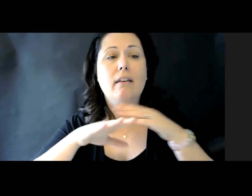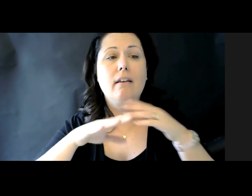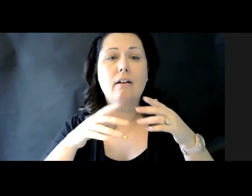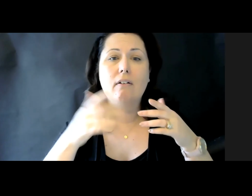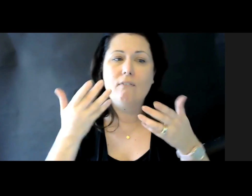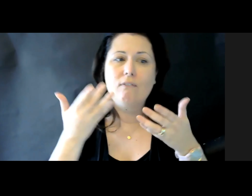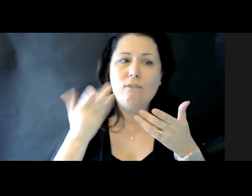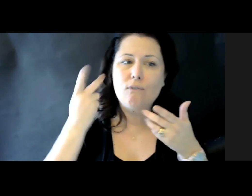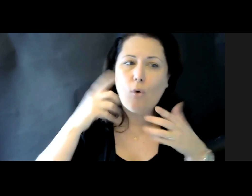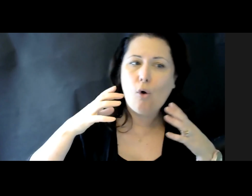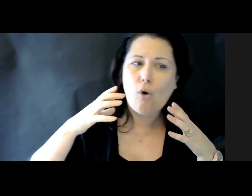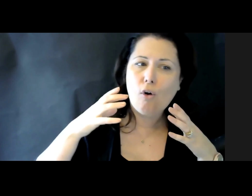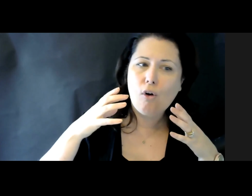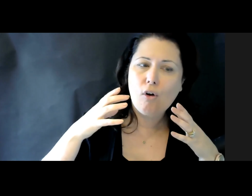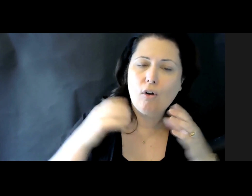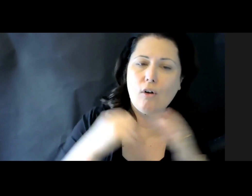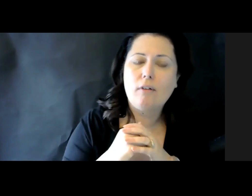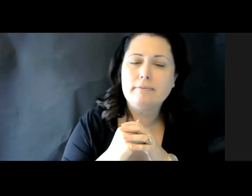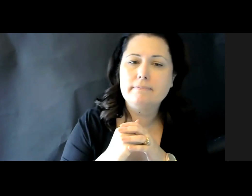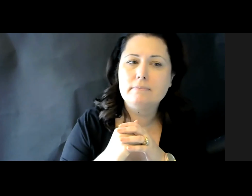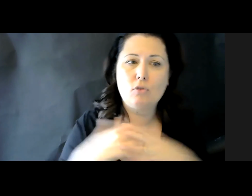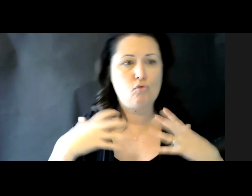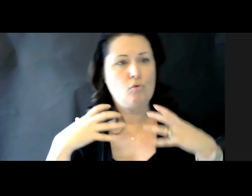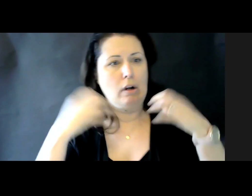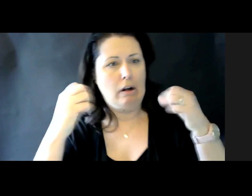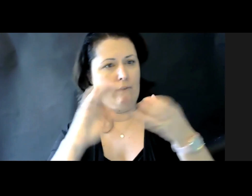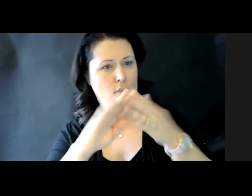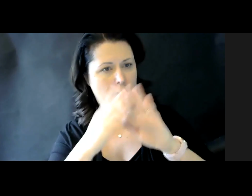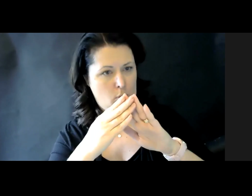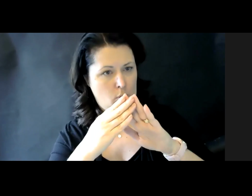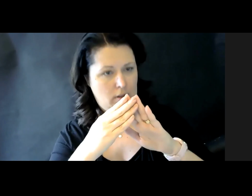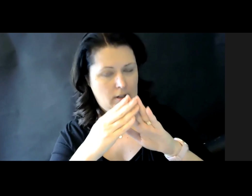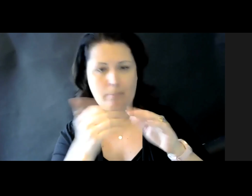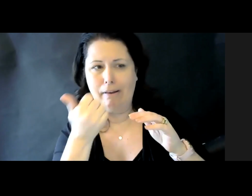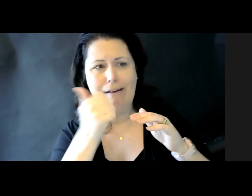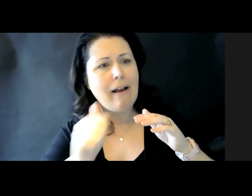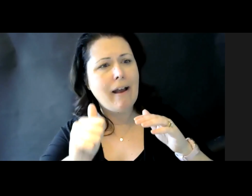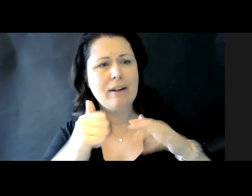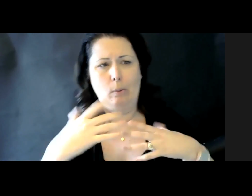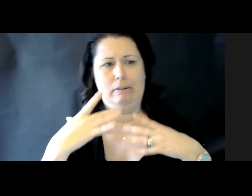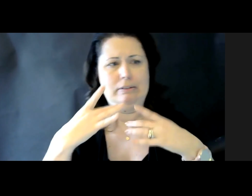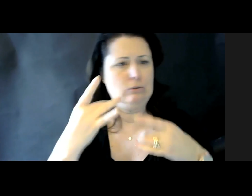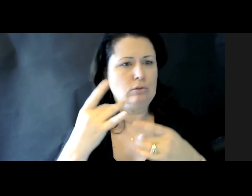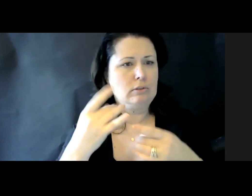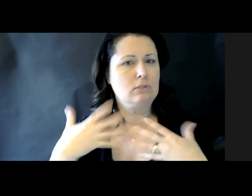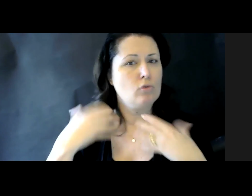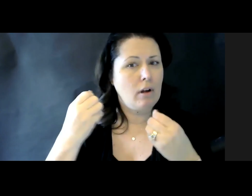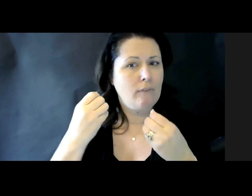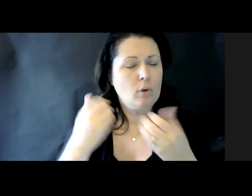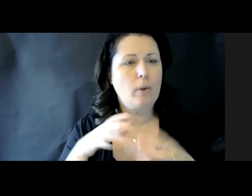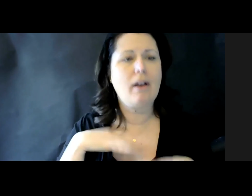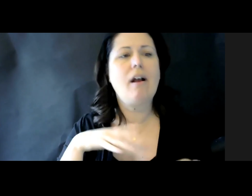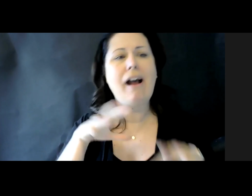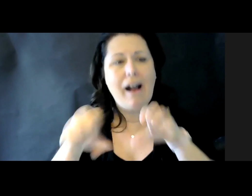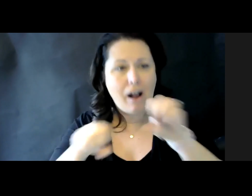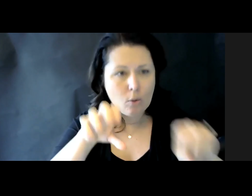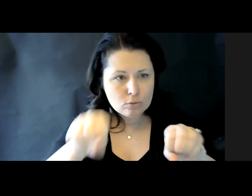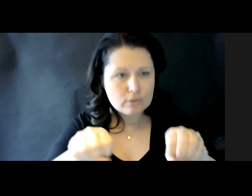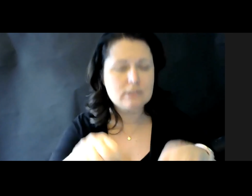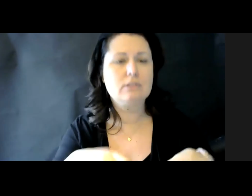cater to the recovery community here and anyone interested in recovery, we also do outreach to